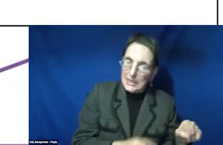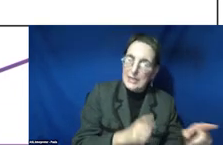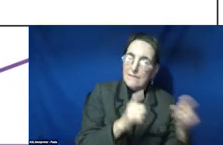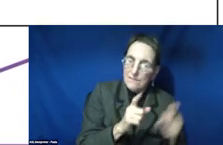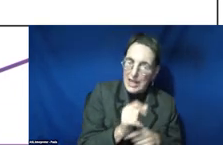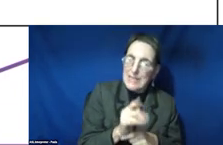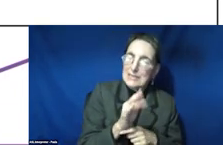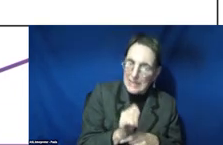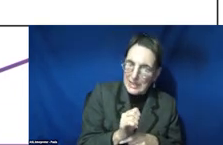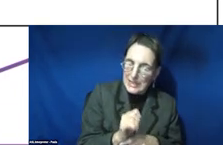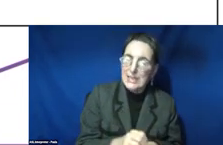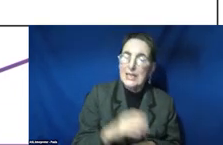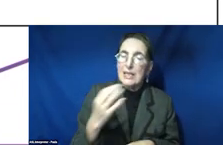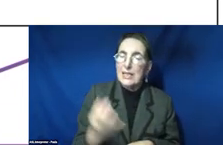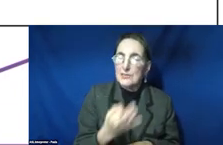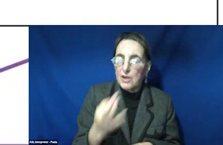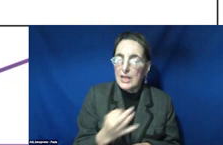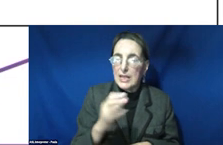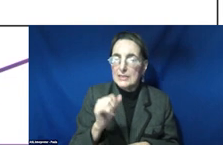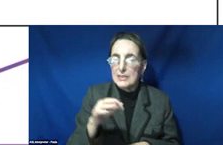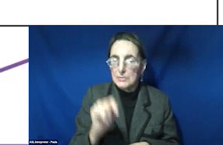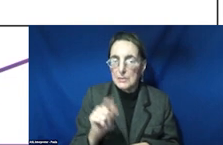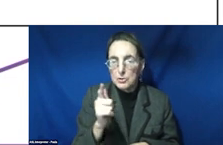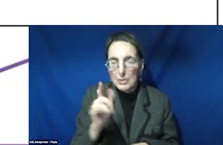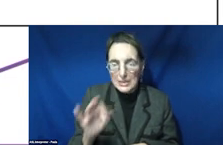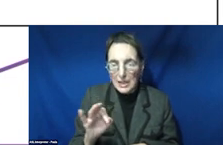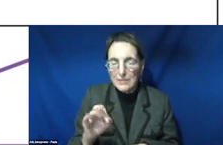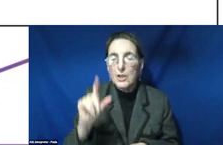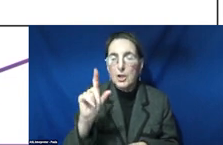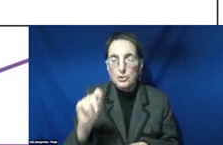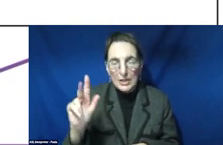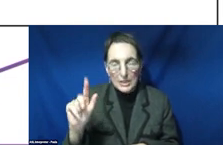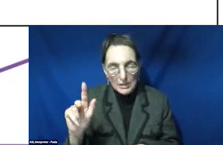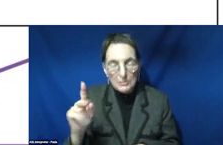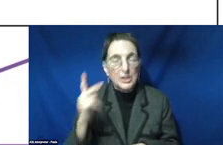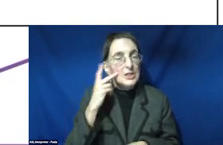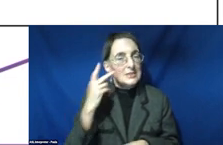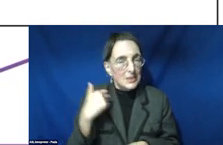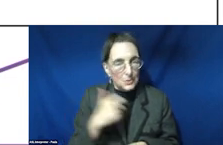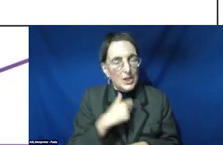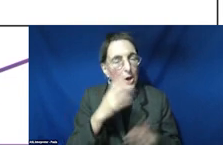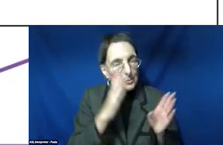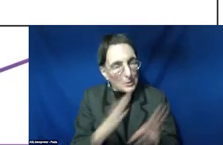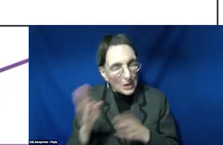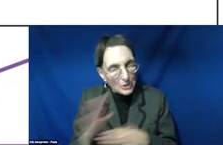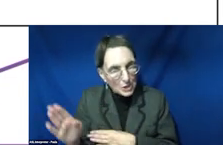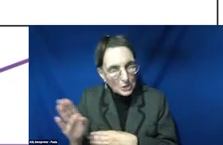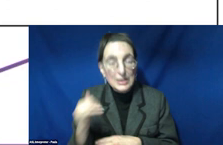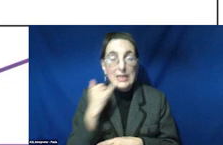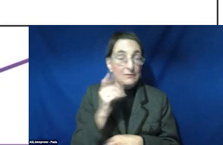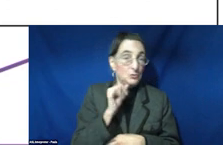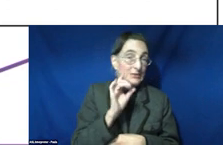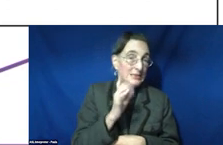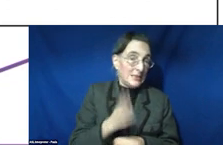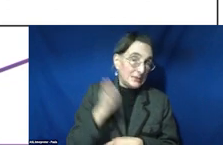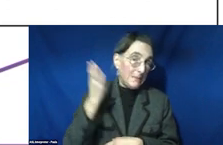September 29th, 2023. You see, we are giving and preparing you so that if you did submit something earlier